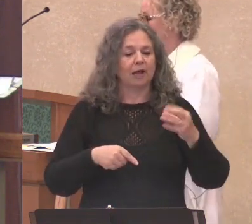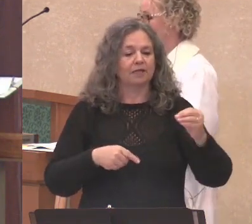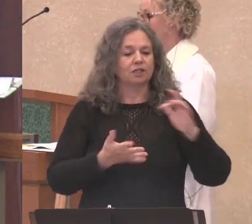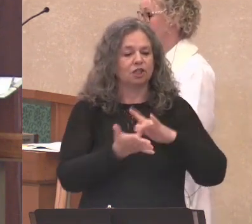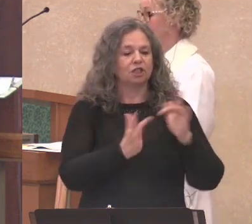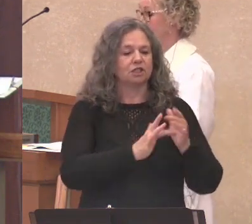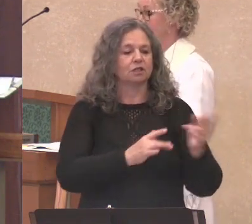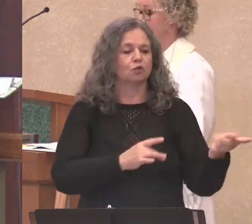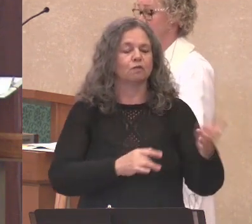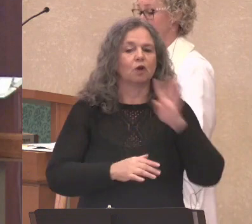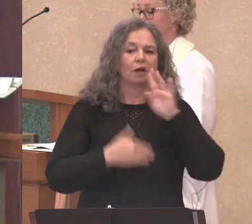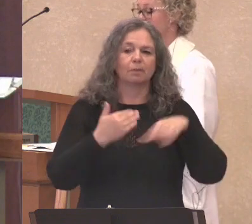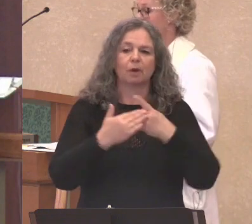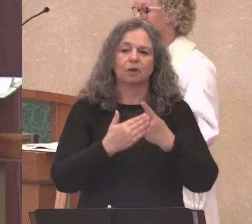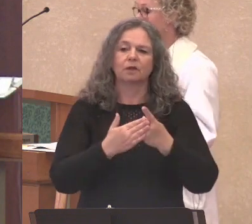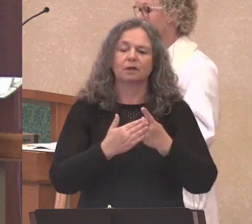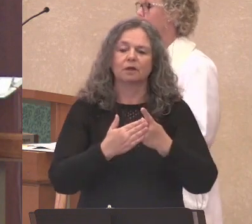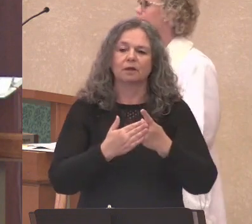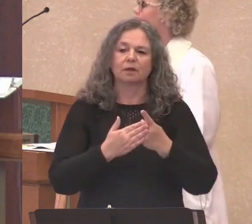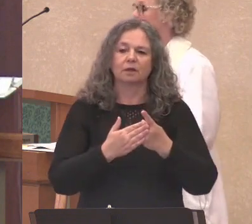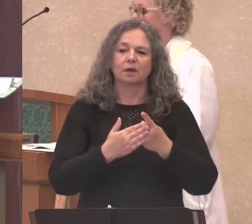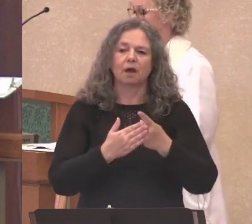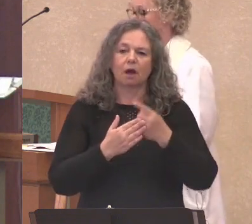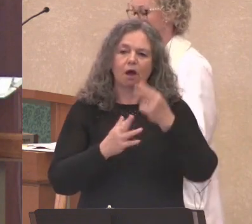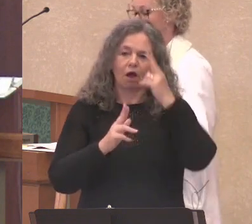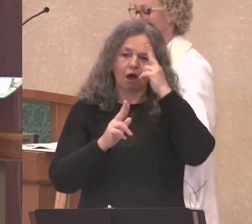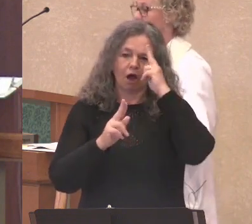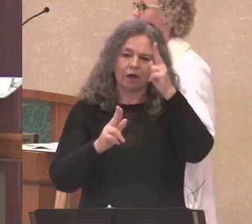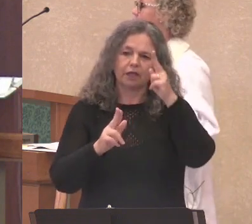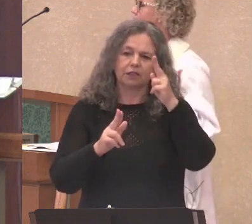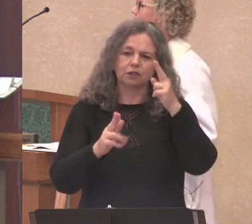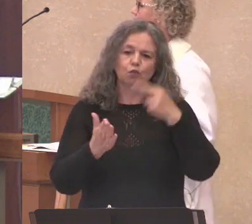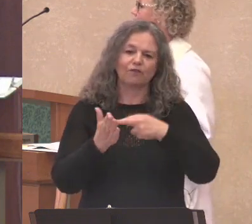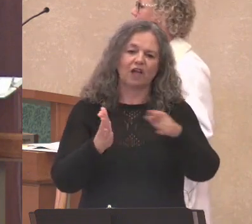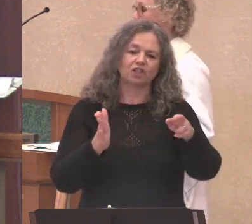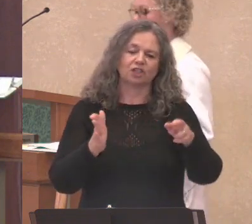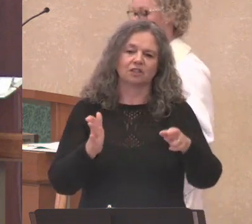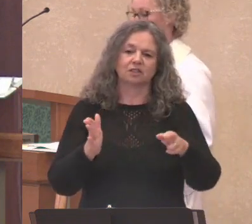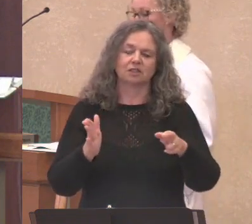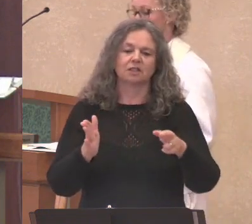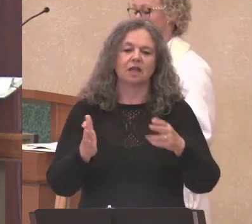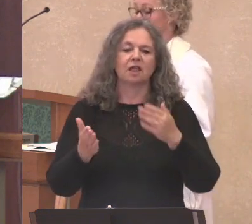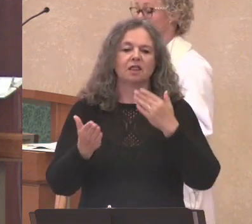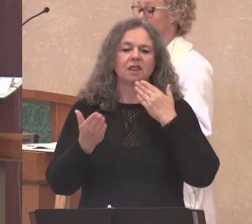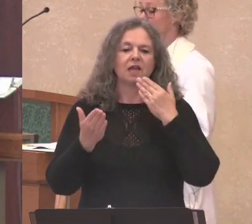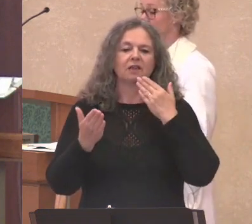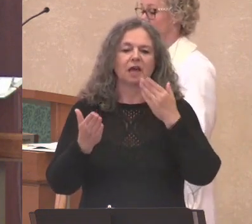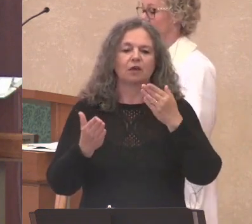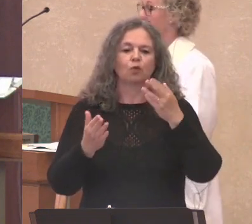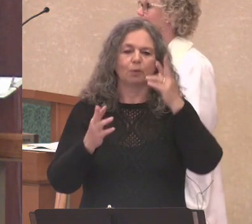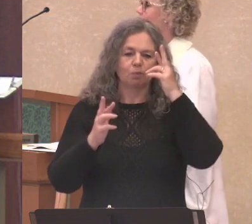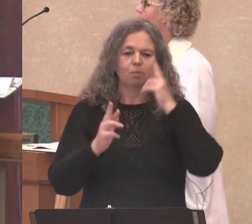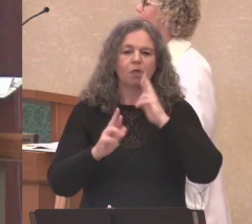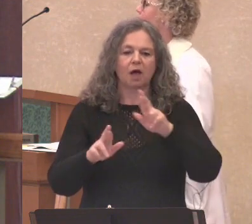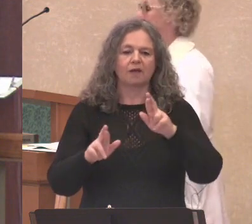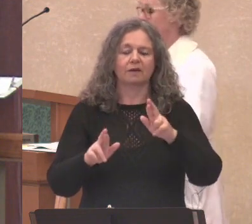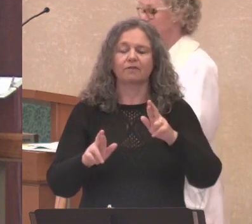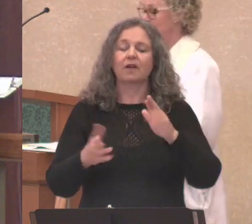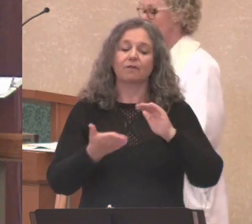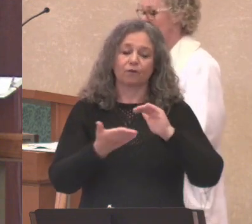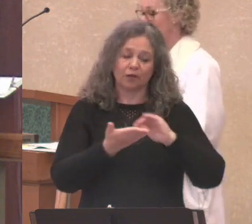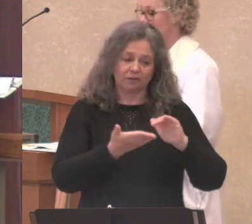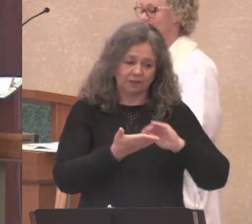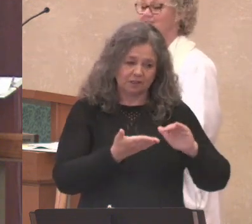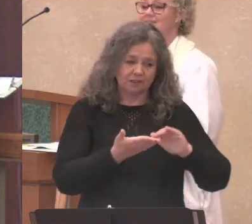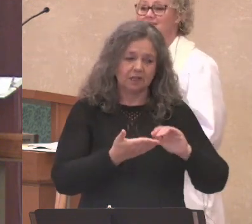other scriptures for today. An honest reflection produces that thankful response for forgiveness and a